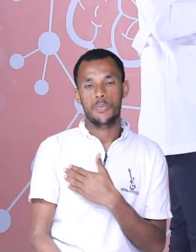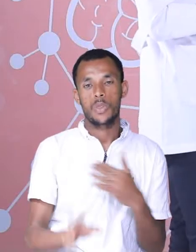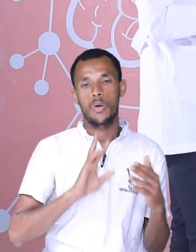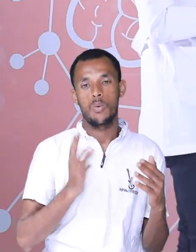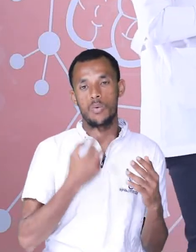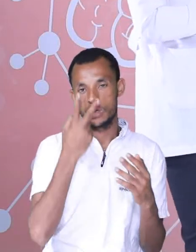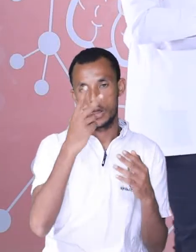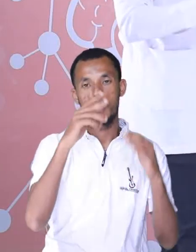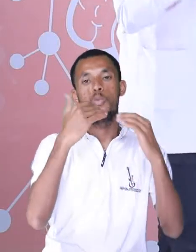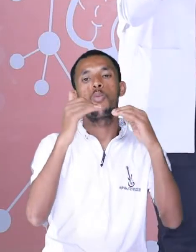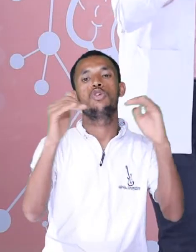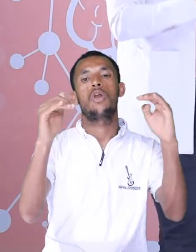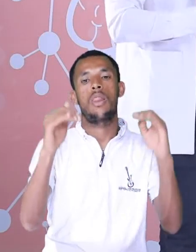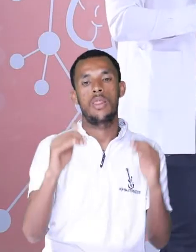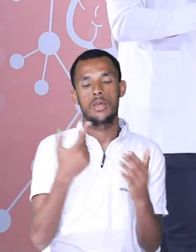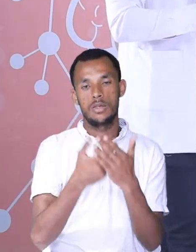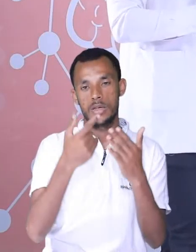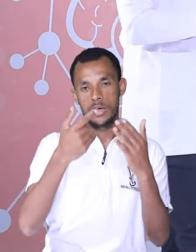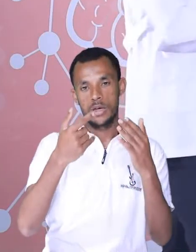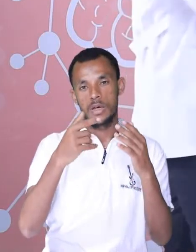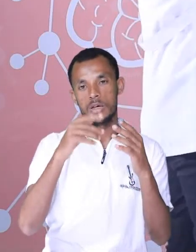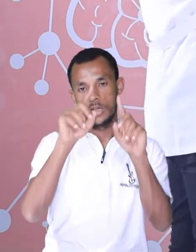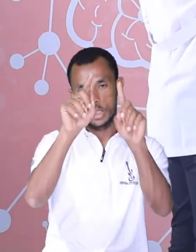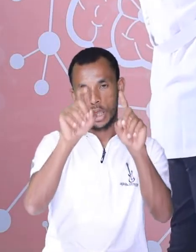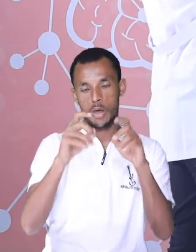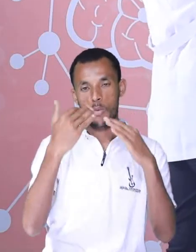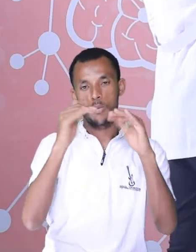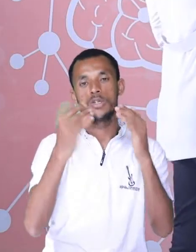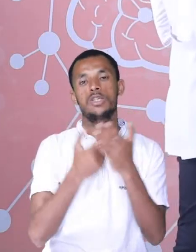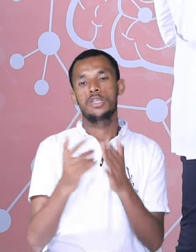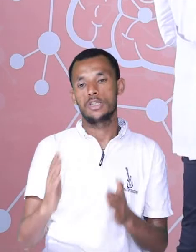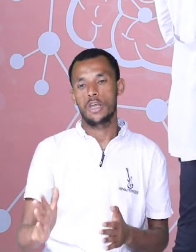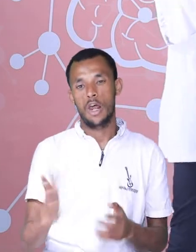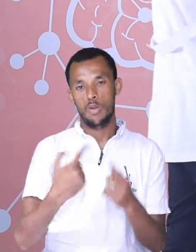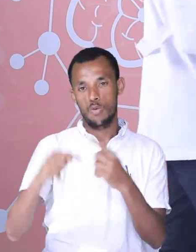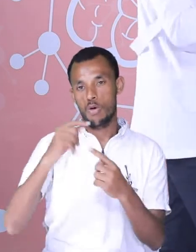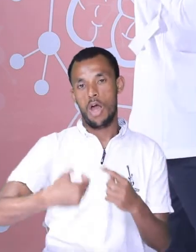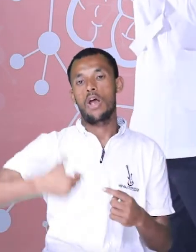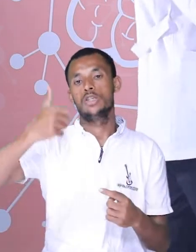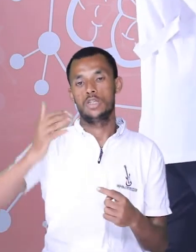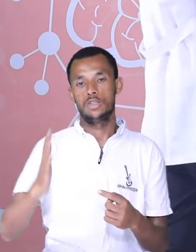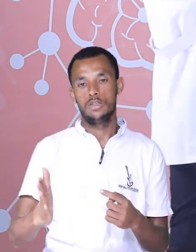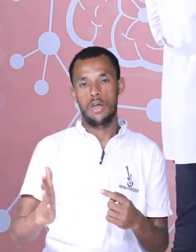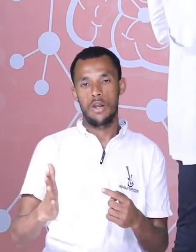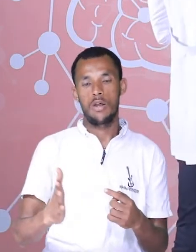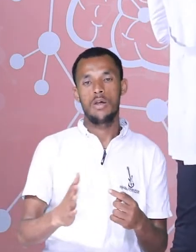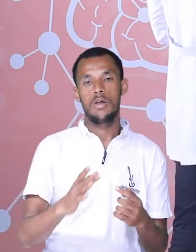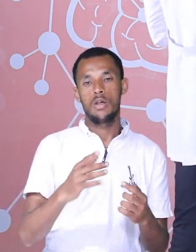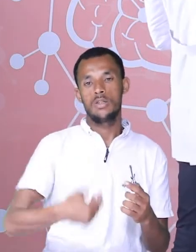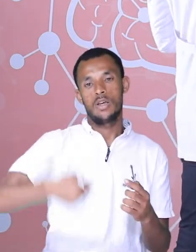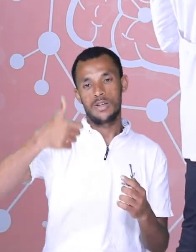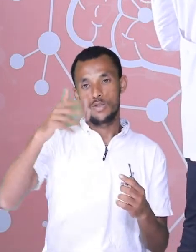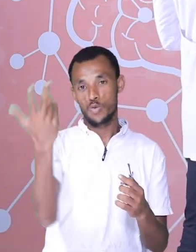check proportionality. In the case of checking proportionality, this side have to be proportional this side. 1, this